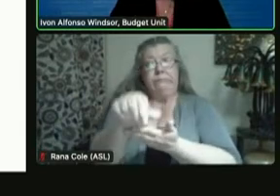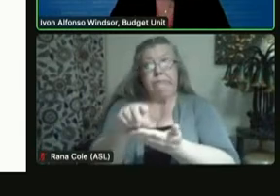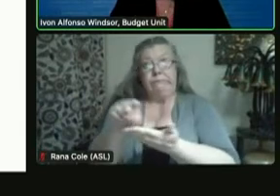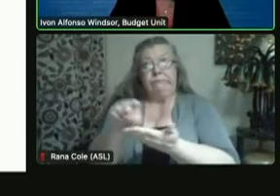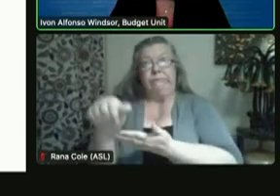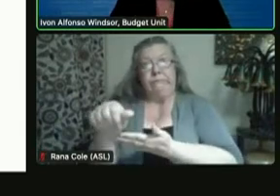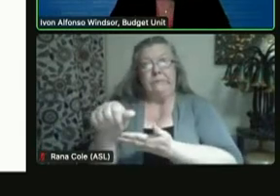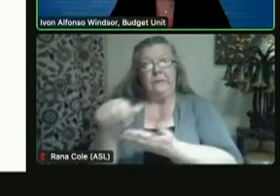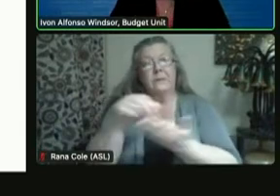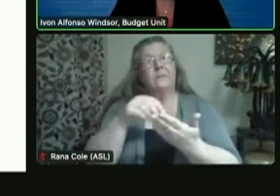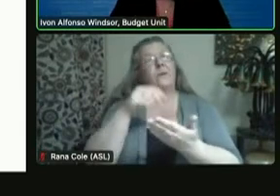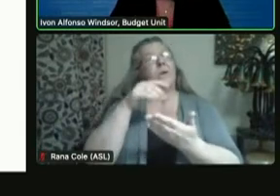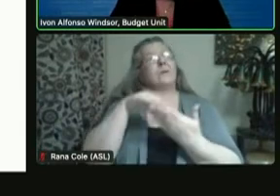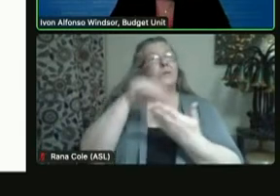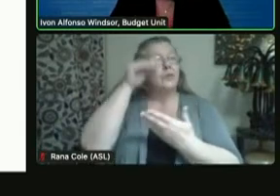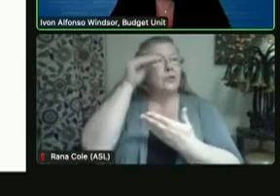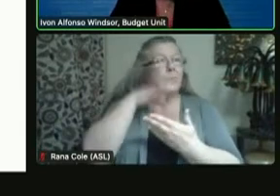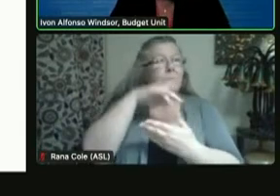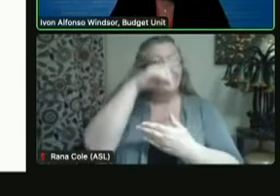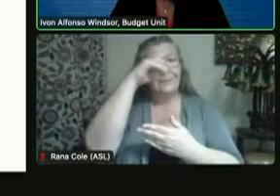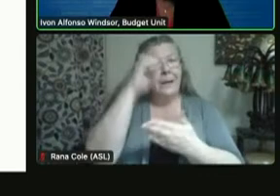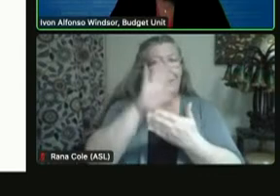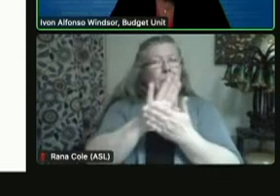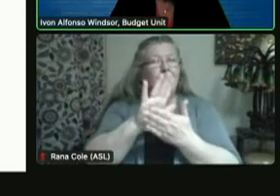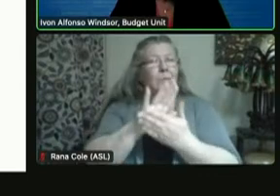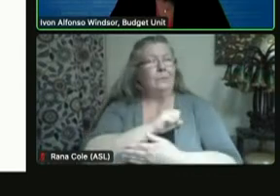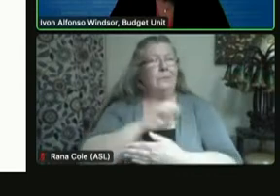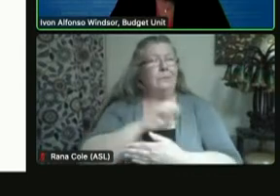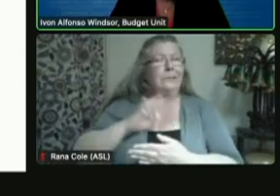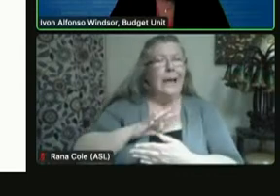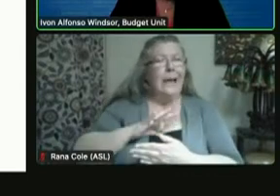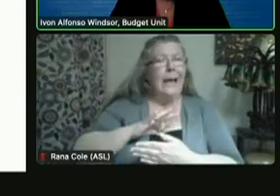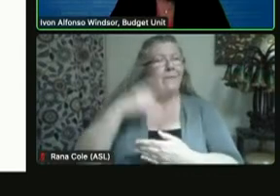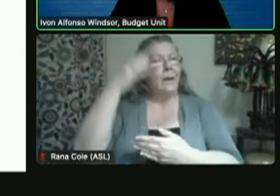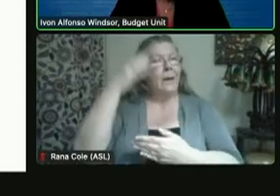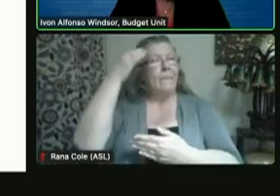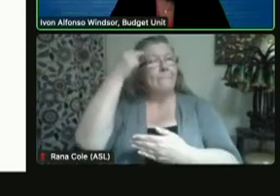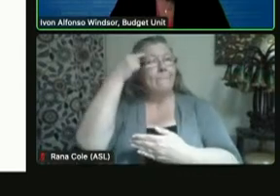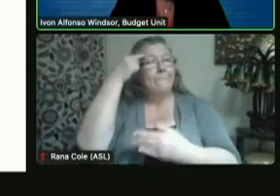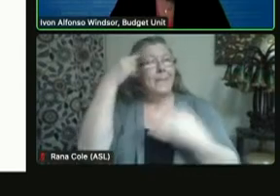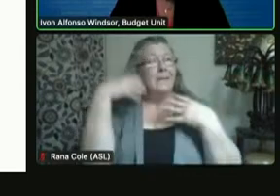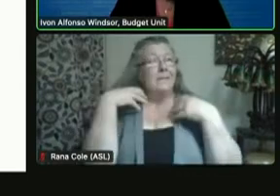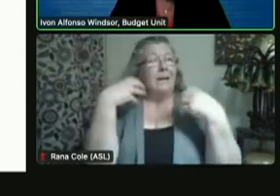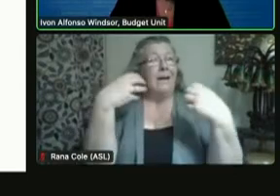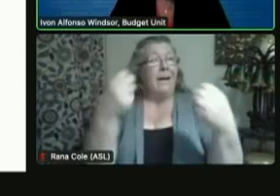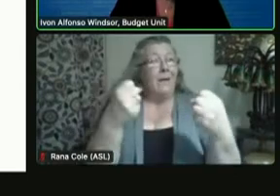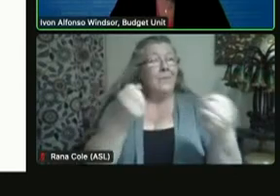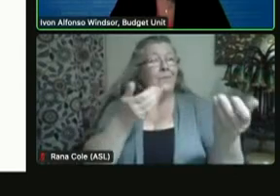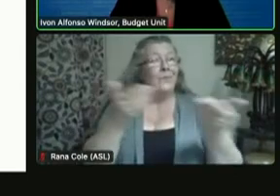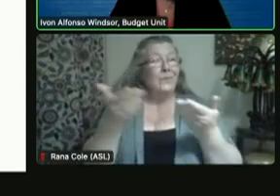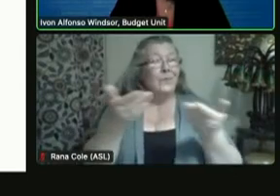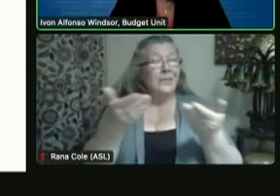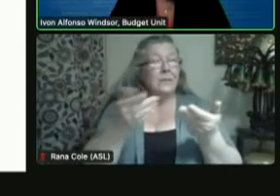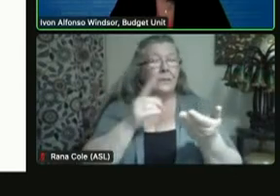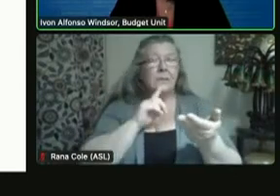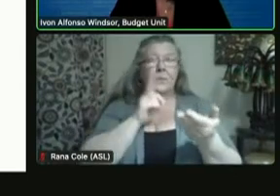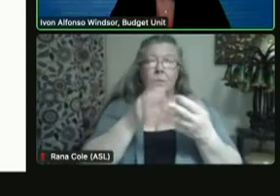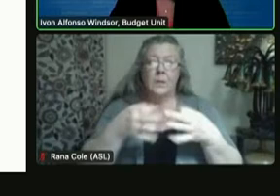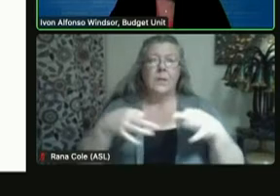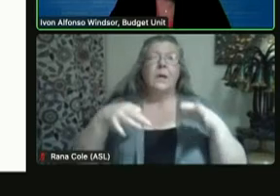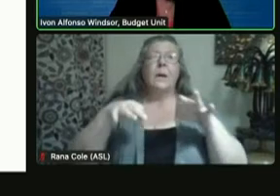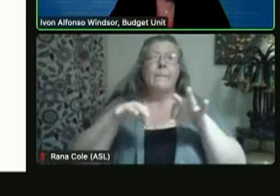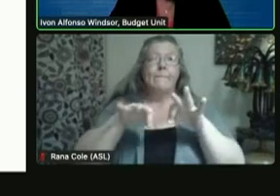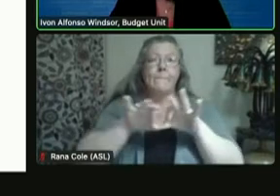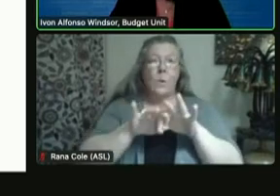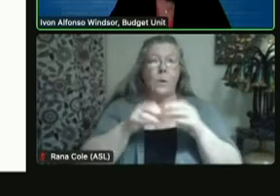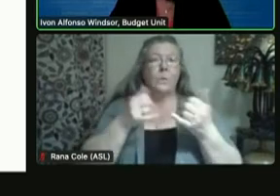school, tutoring, enrichment, mental health services that we know is so important right now, food services,